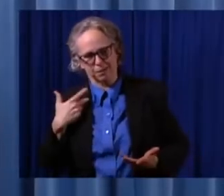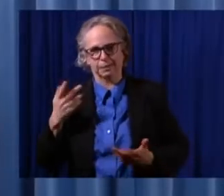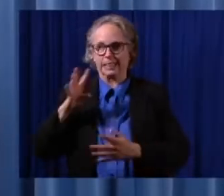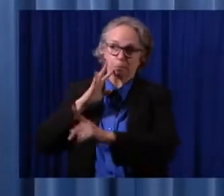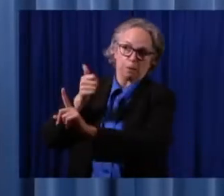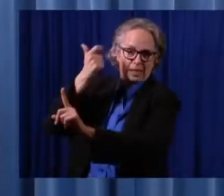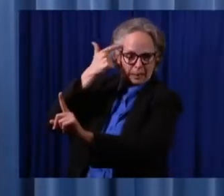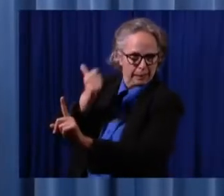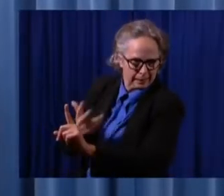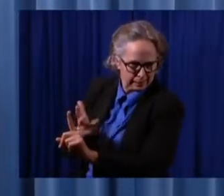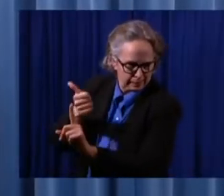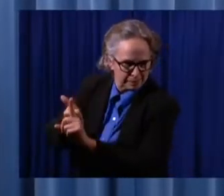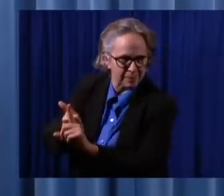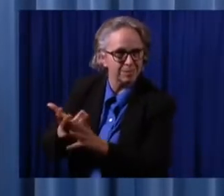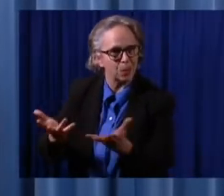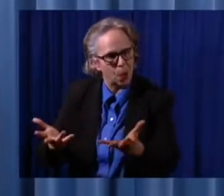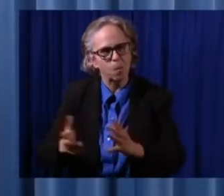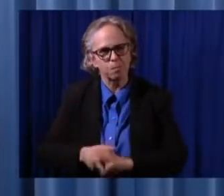thank you.